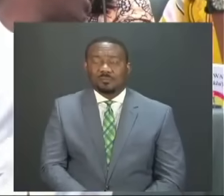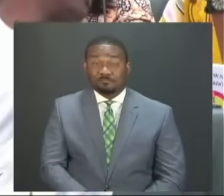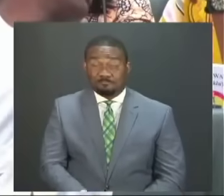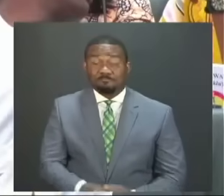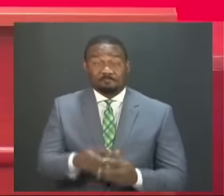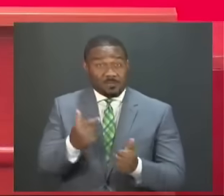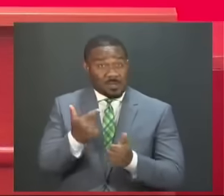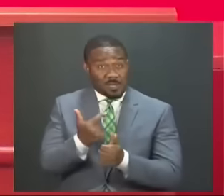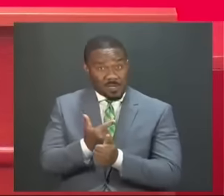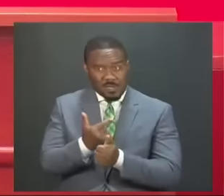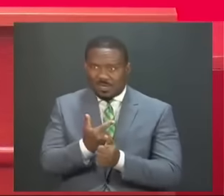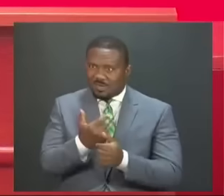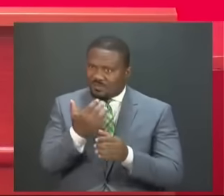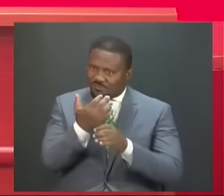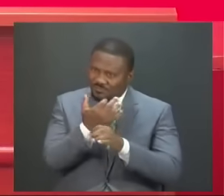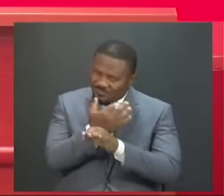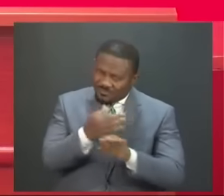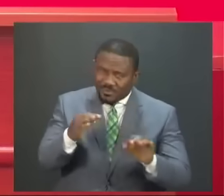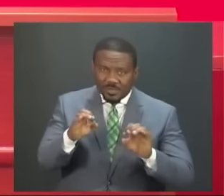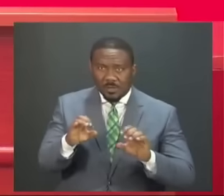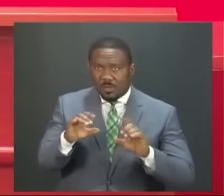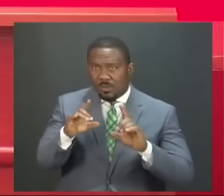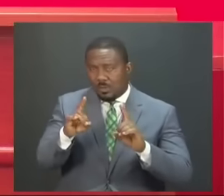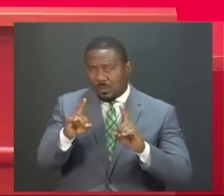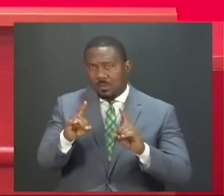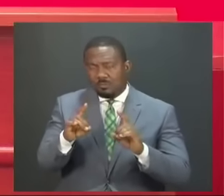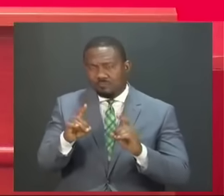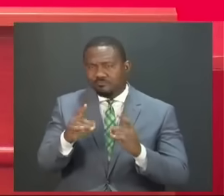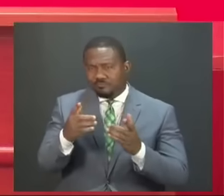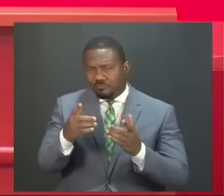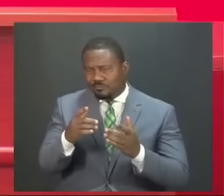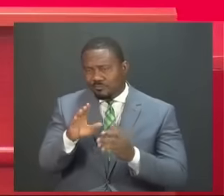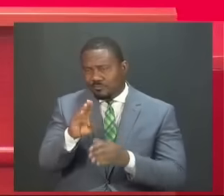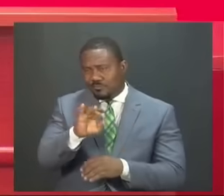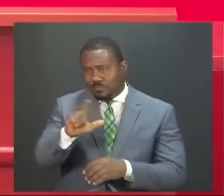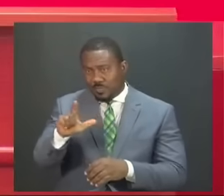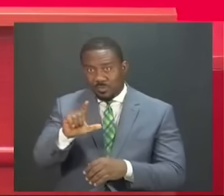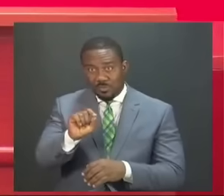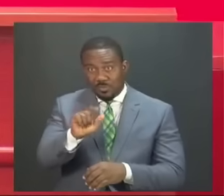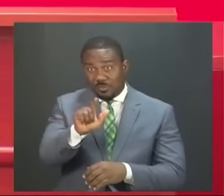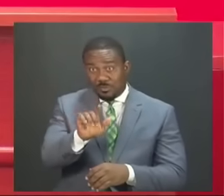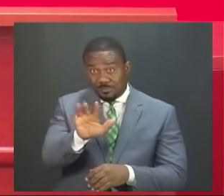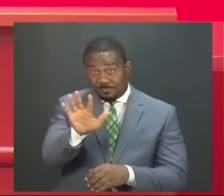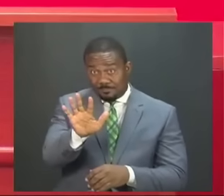Scholarships Authority Bill 2025 at consideration stage.